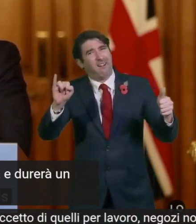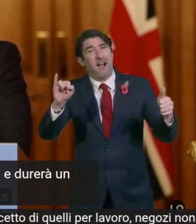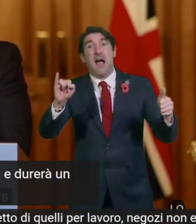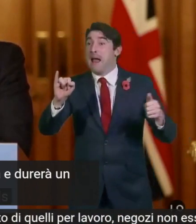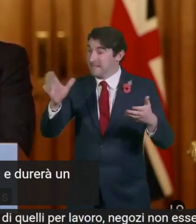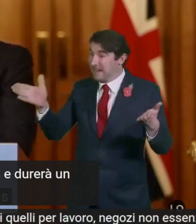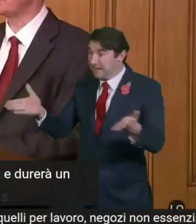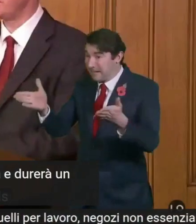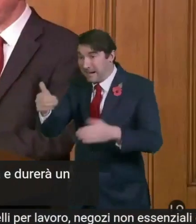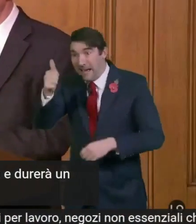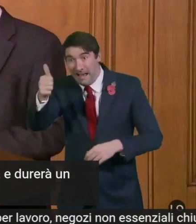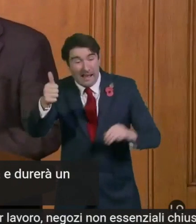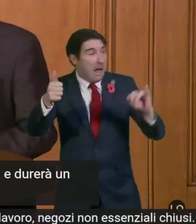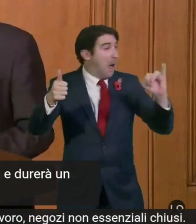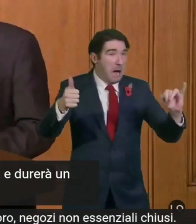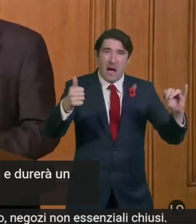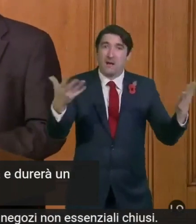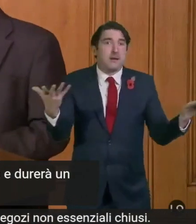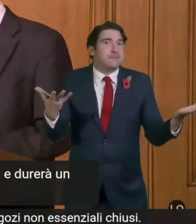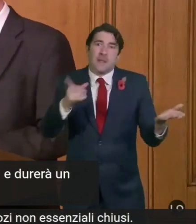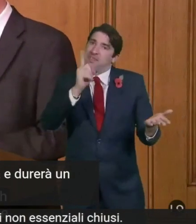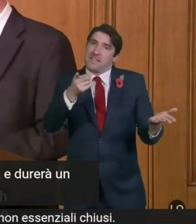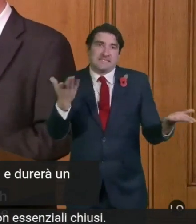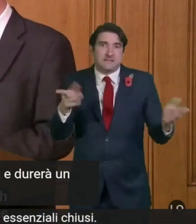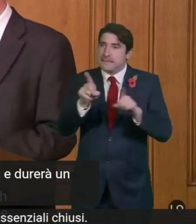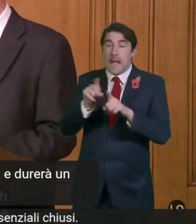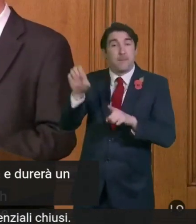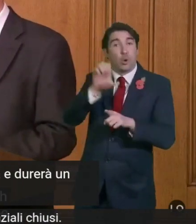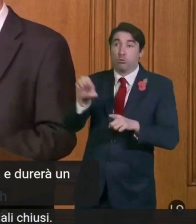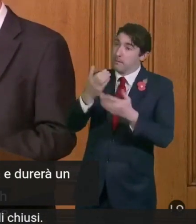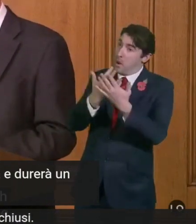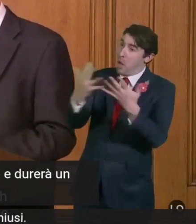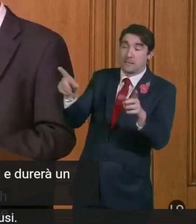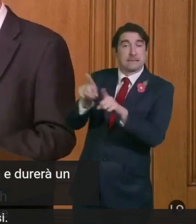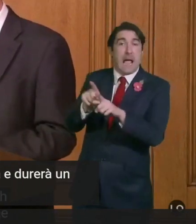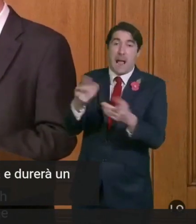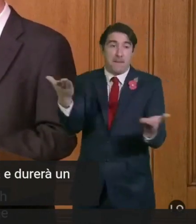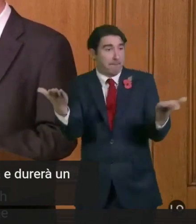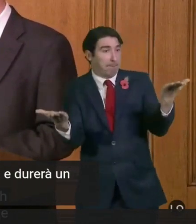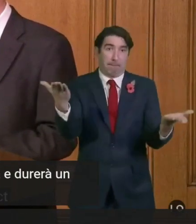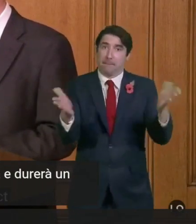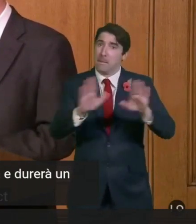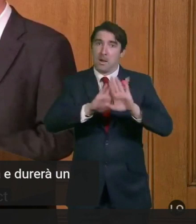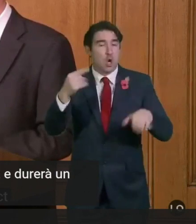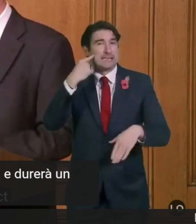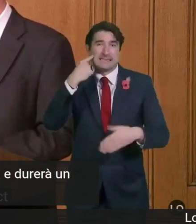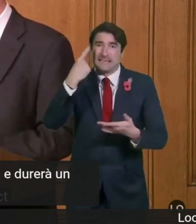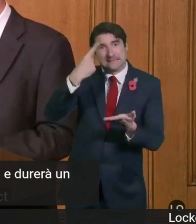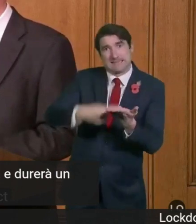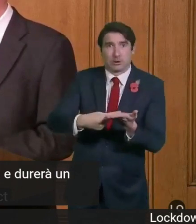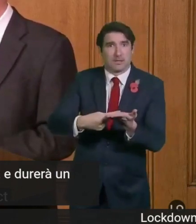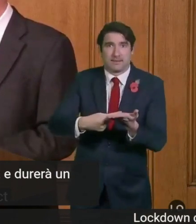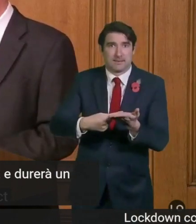Beth. In terms of the timing, the idea that there is some perfect time to act is a